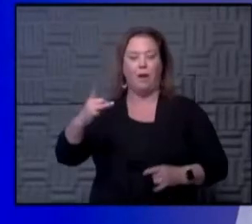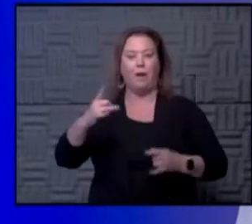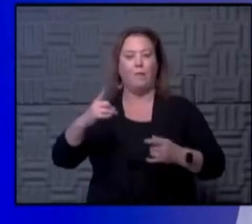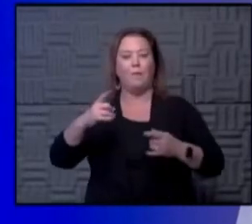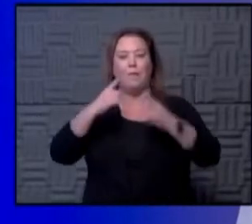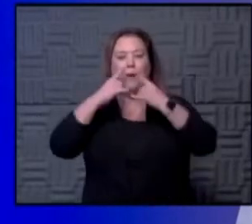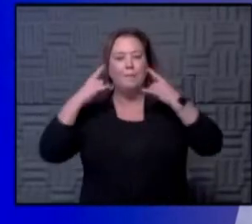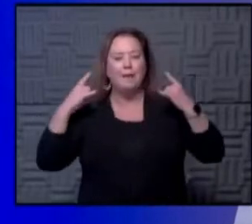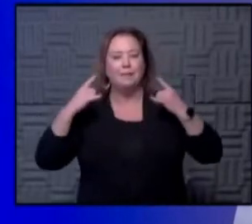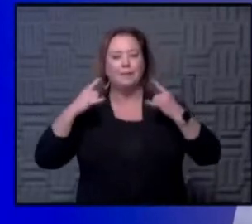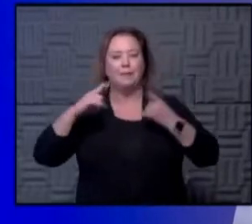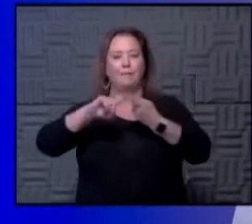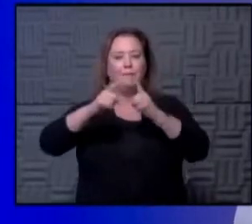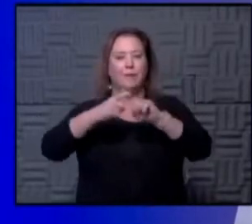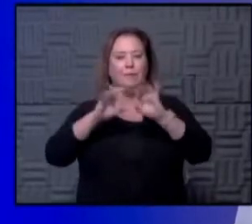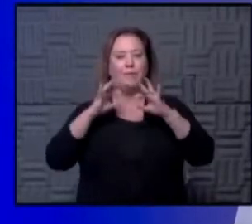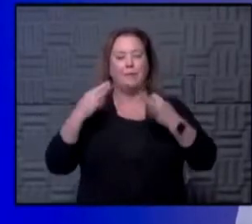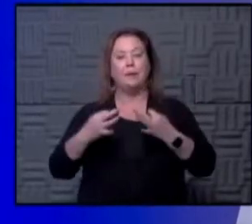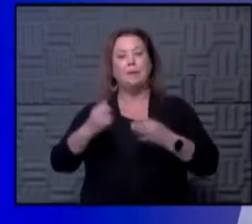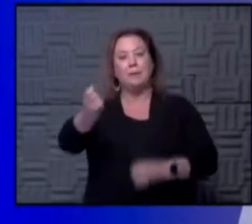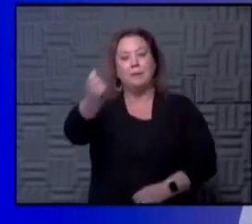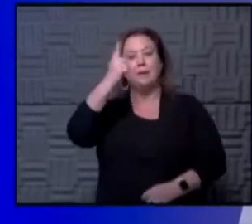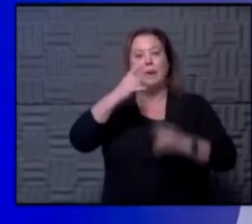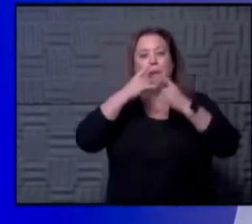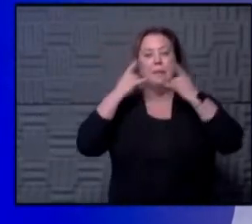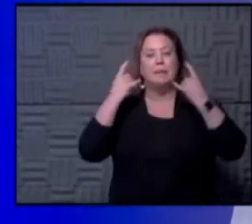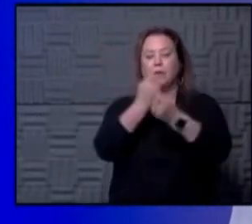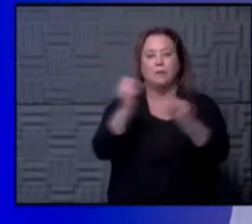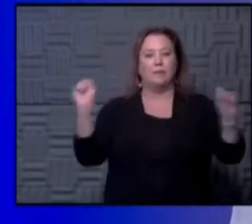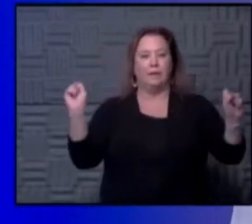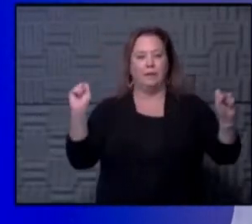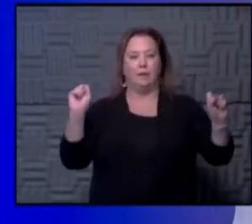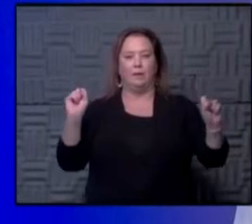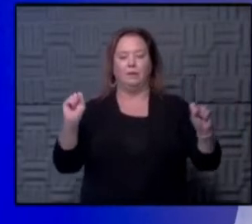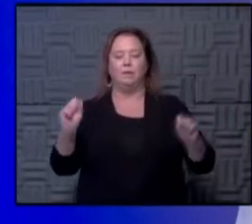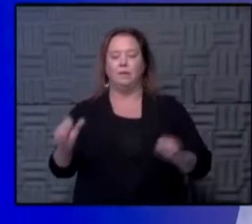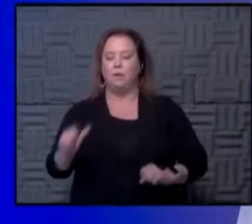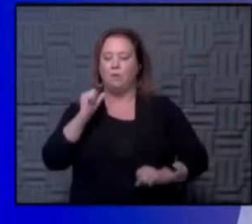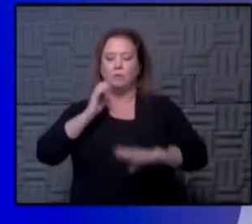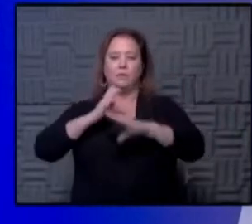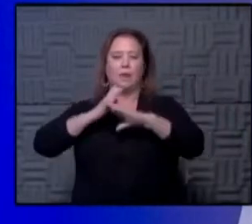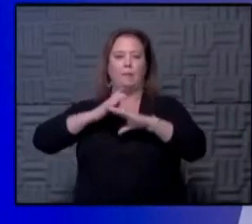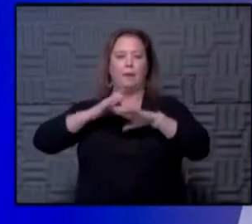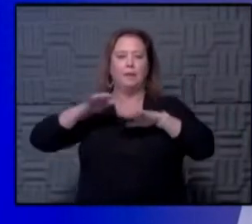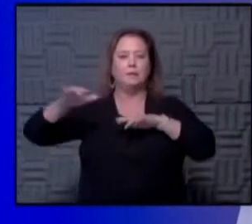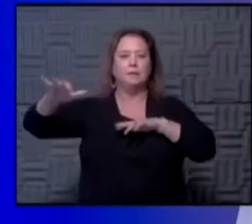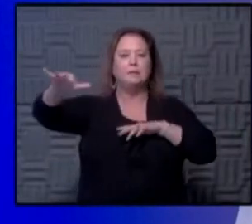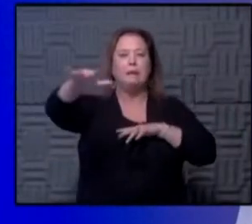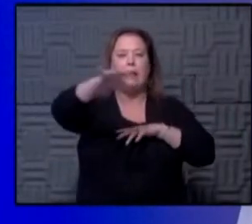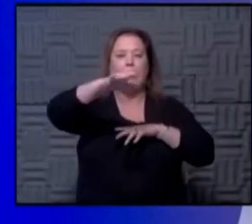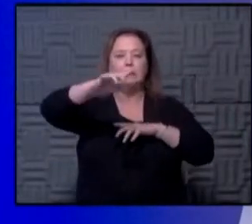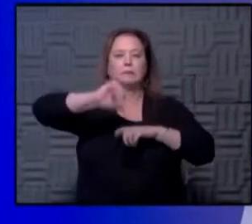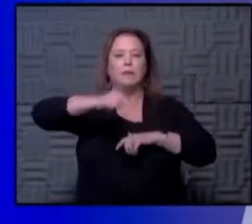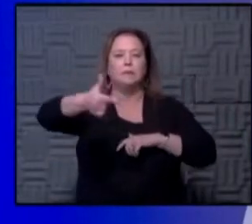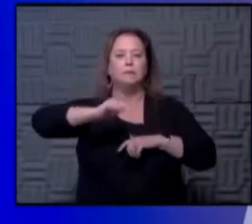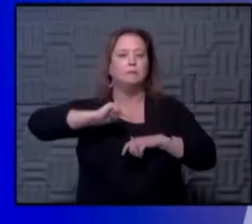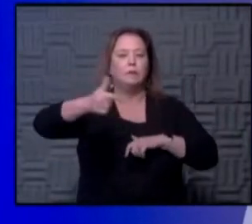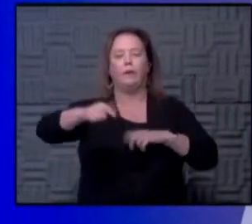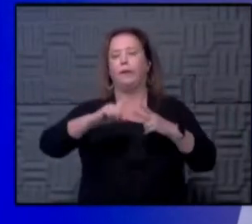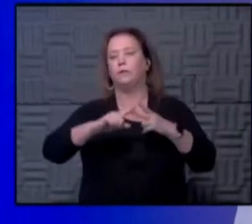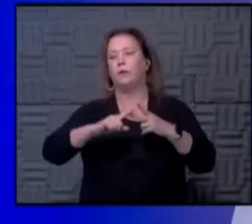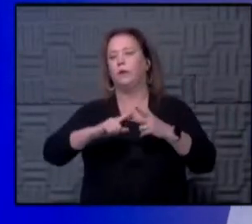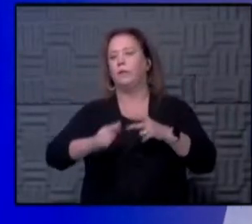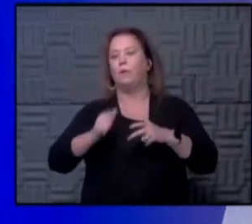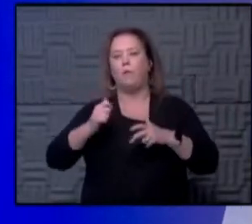family with masks on. But masks are safe. They're not going to impair gas exchange. They're not going to make you lightheaded or weak or anything like